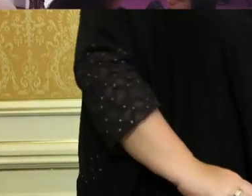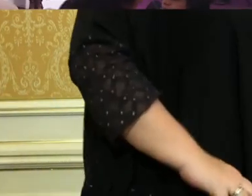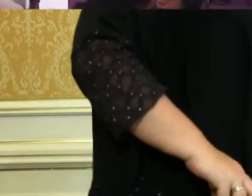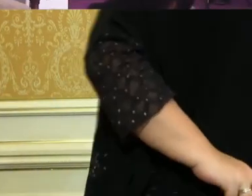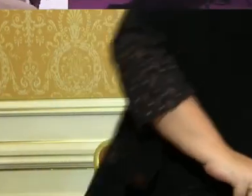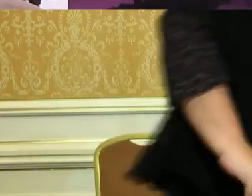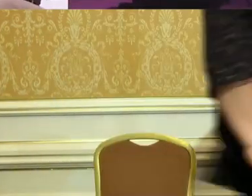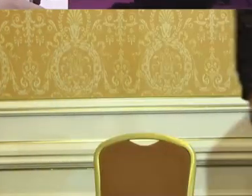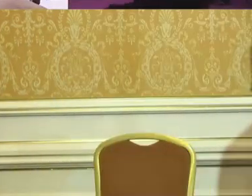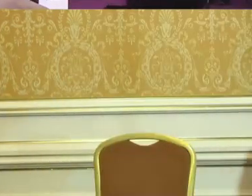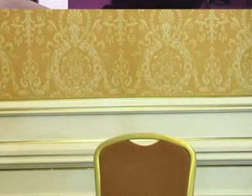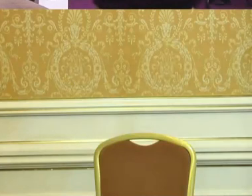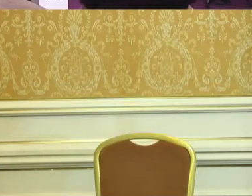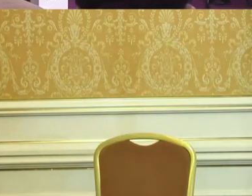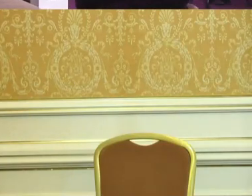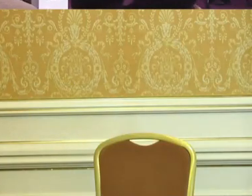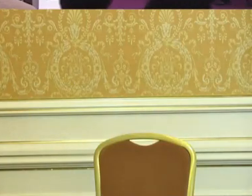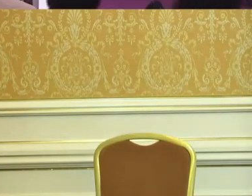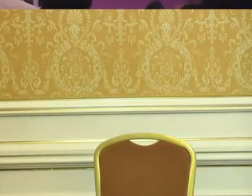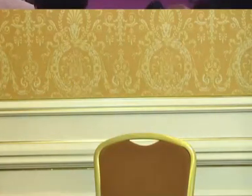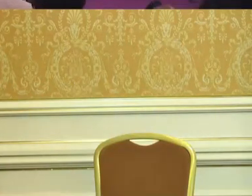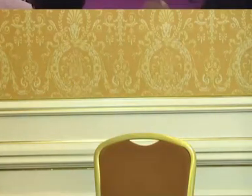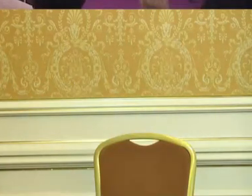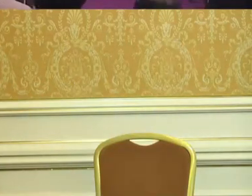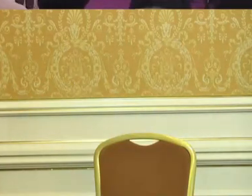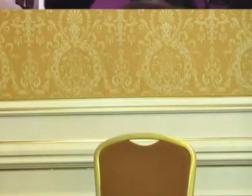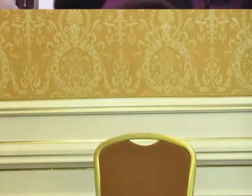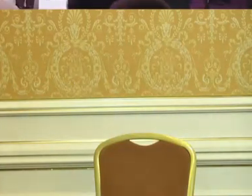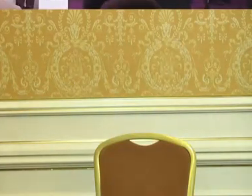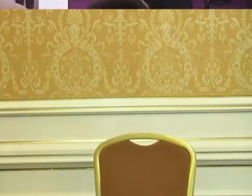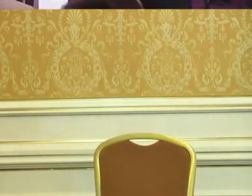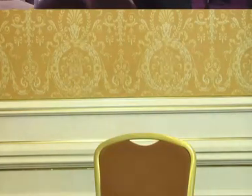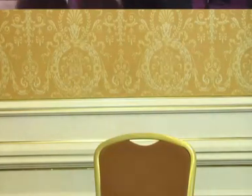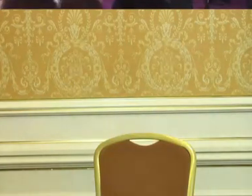pictures. So we have time for relaxation. So we have